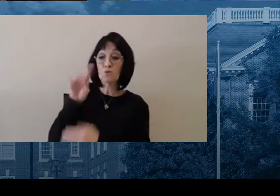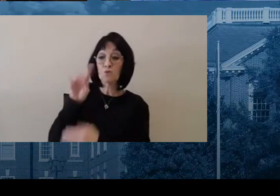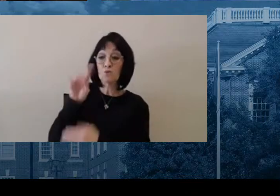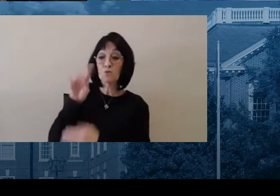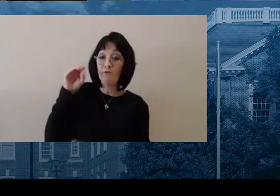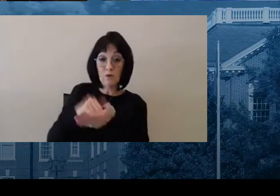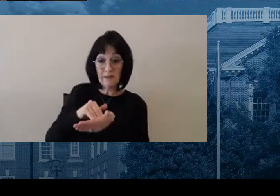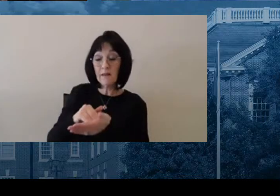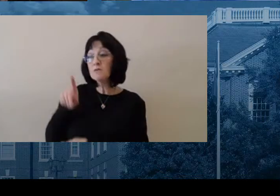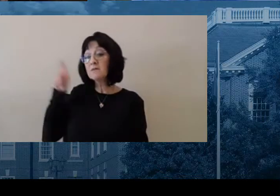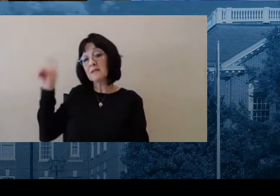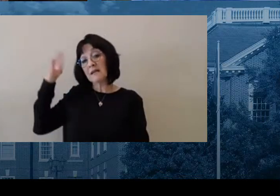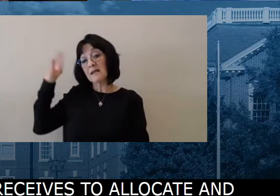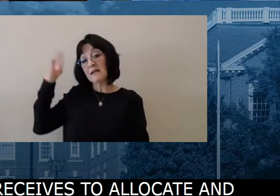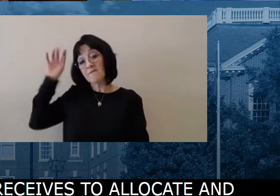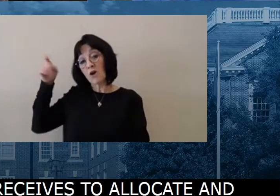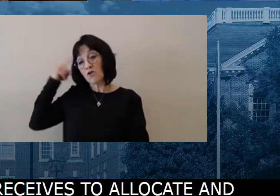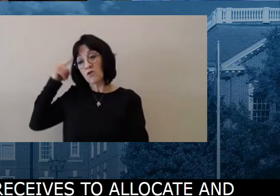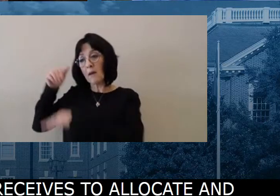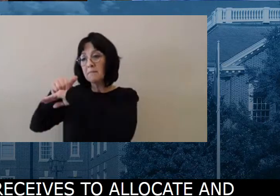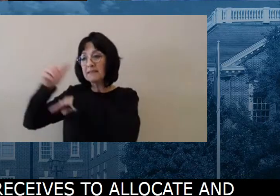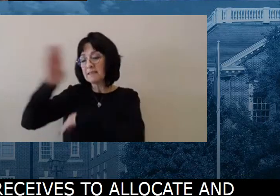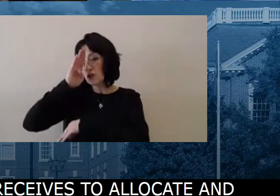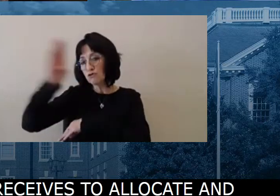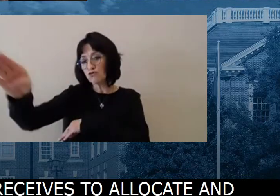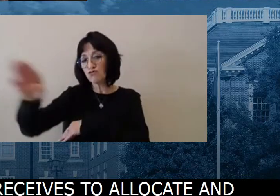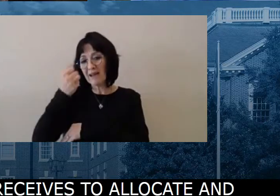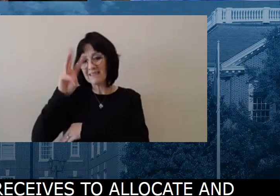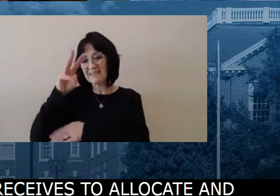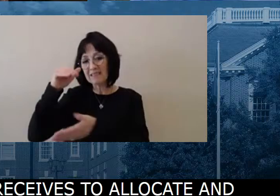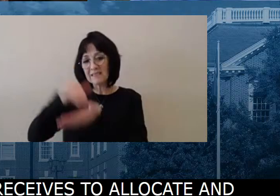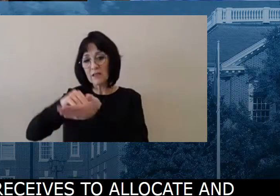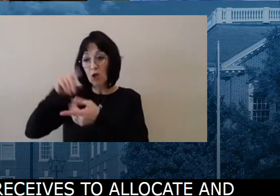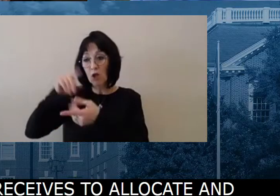pharmacy programs from the federal government. So just to clarify,